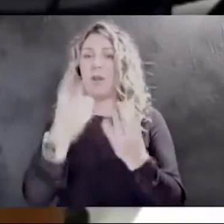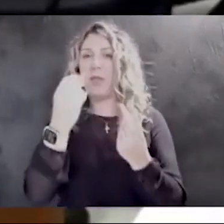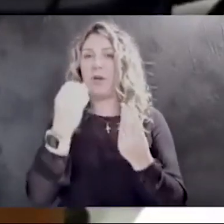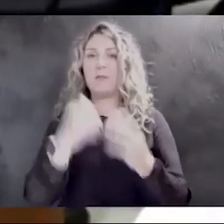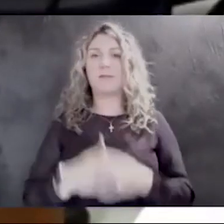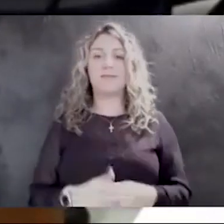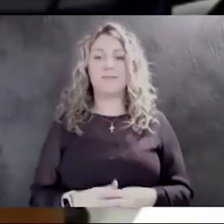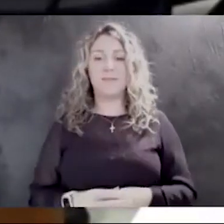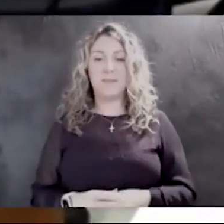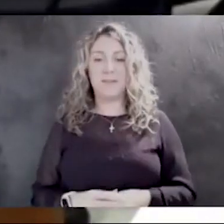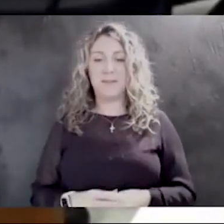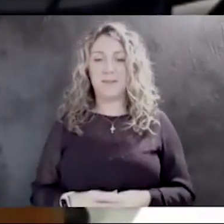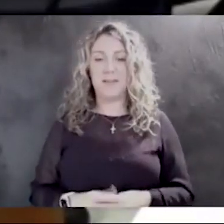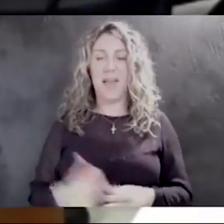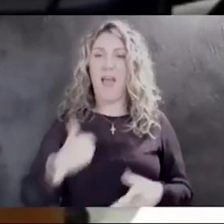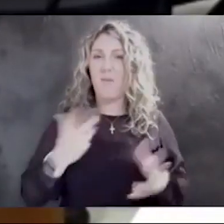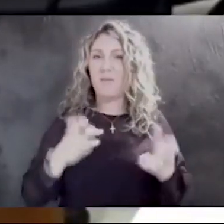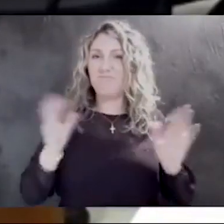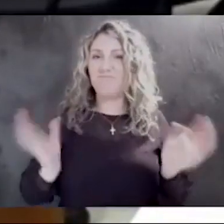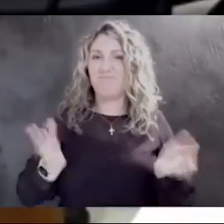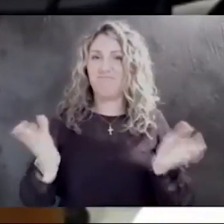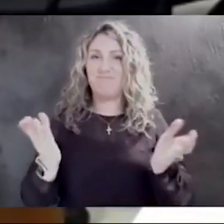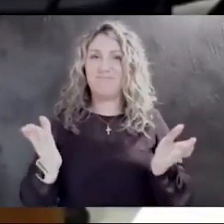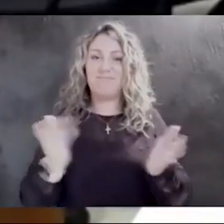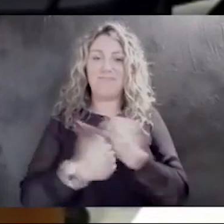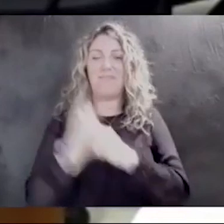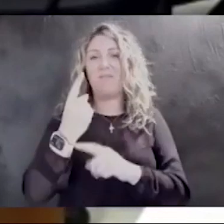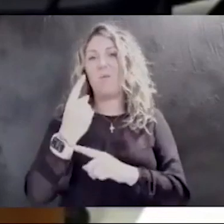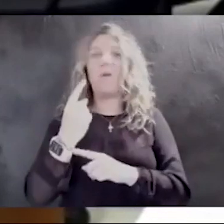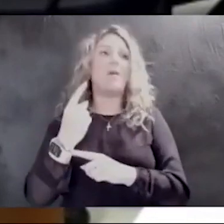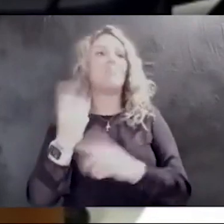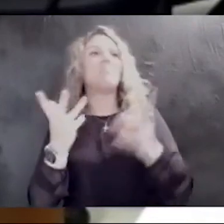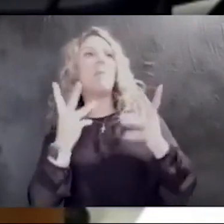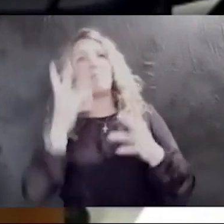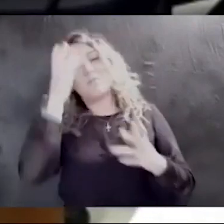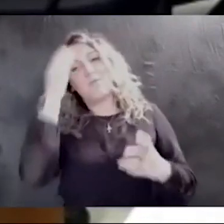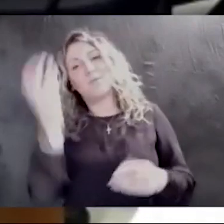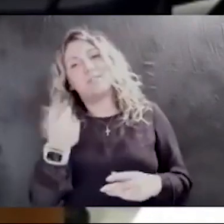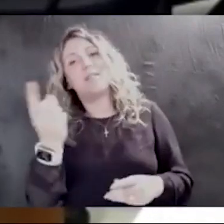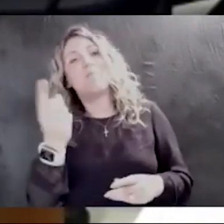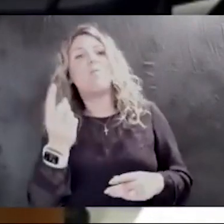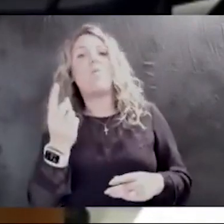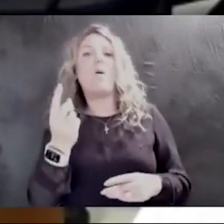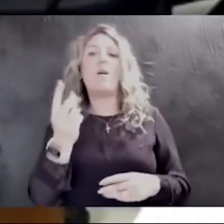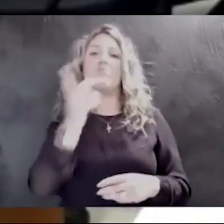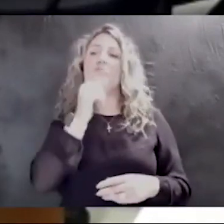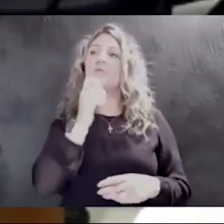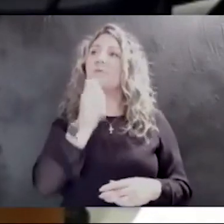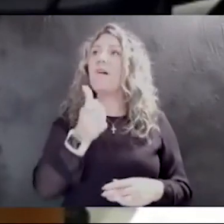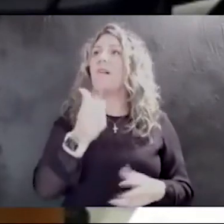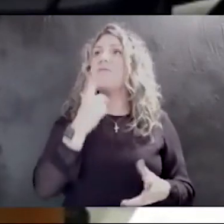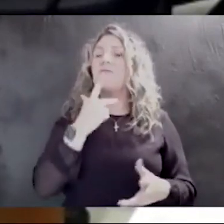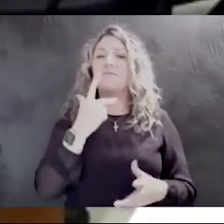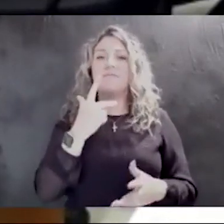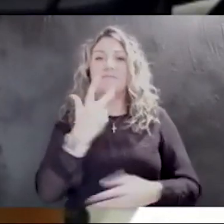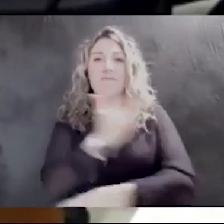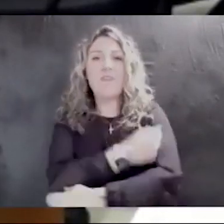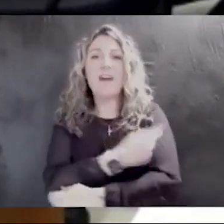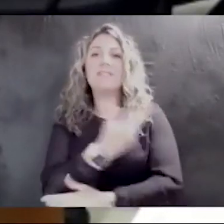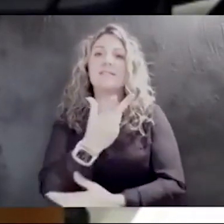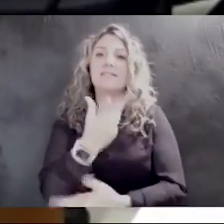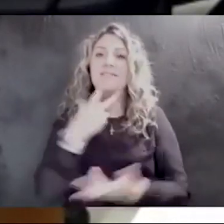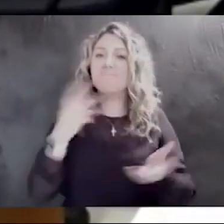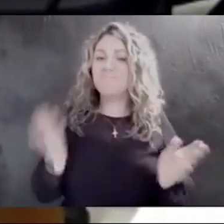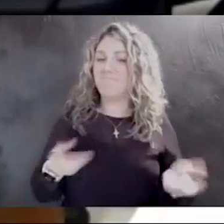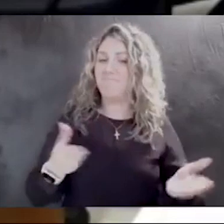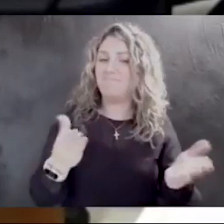Just that, I would encourage everyone who maybe knows somebody who's not vaccinated to to